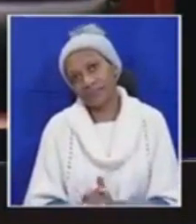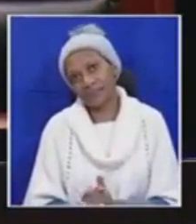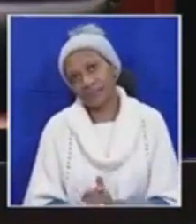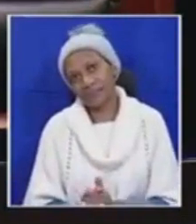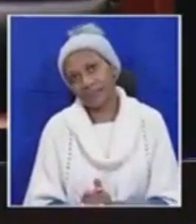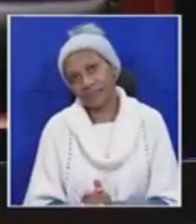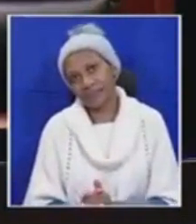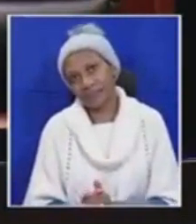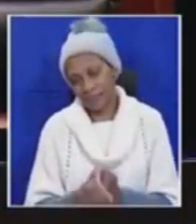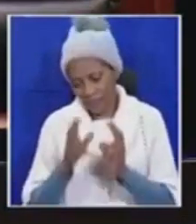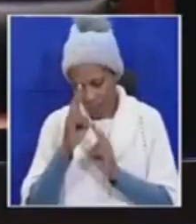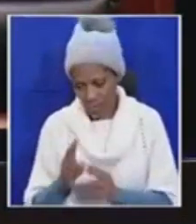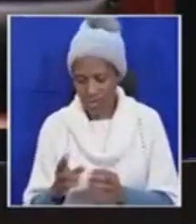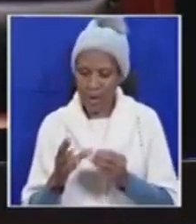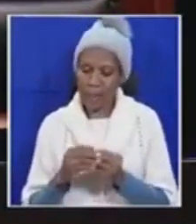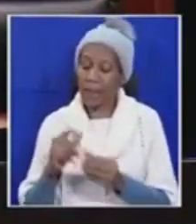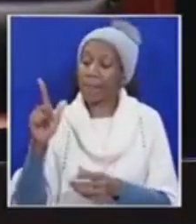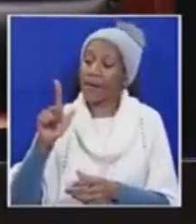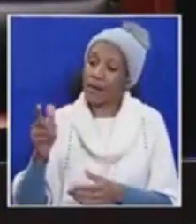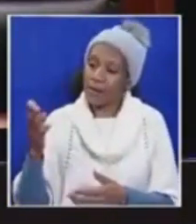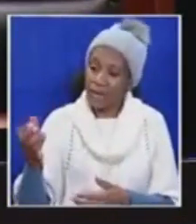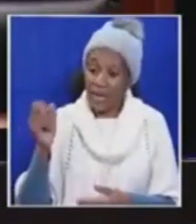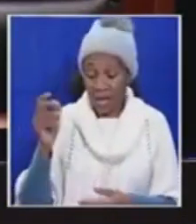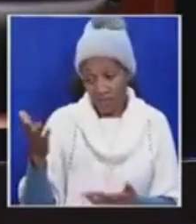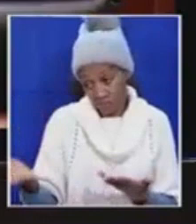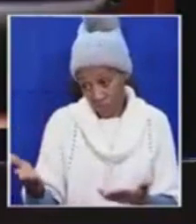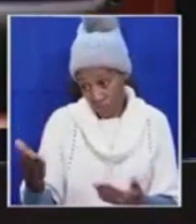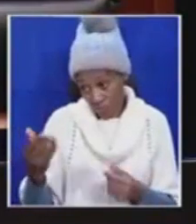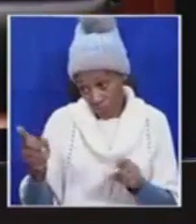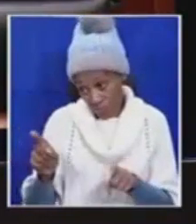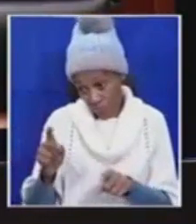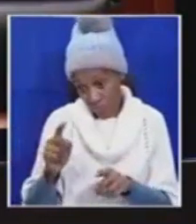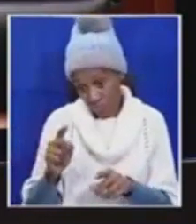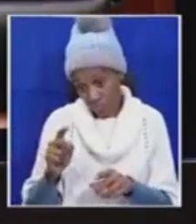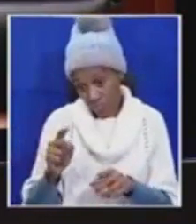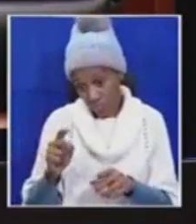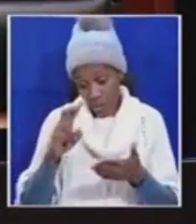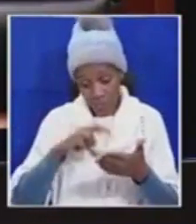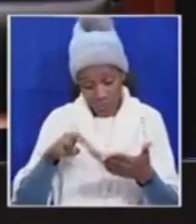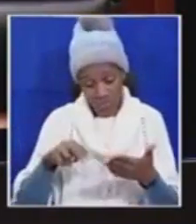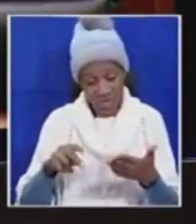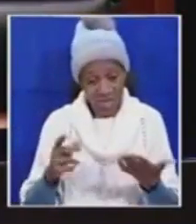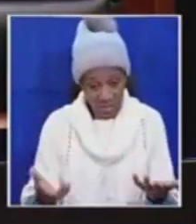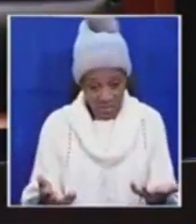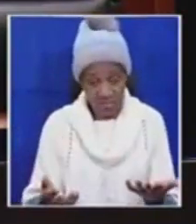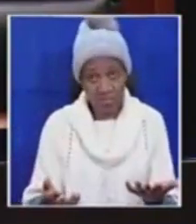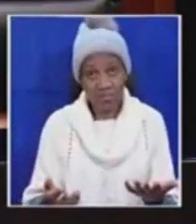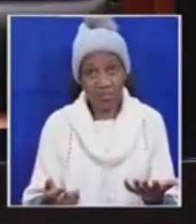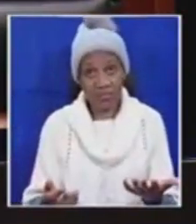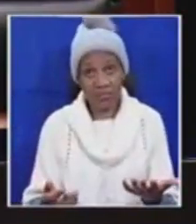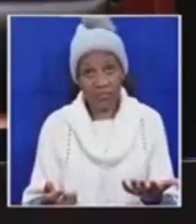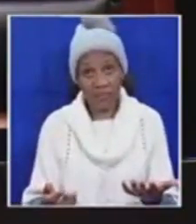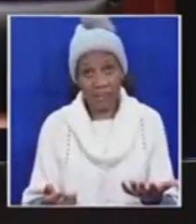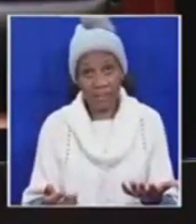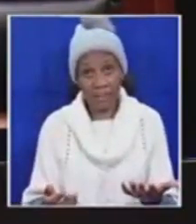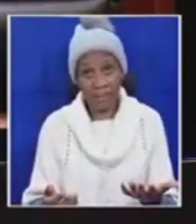Honourable Member Landers, if you cannot continue to read on that statement if it casts aspersions on